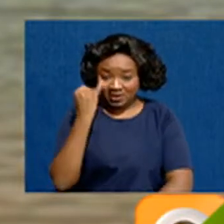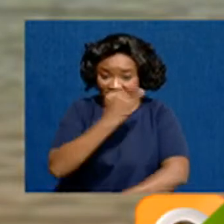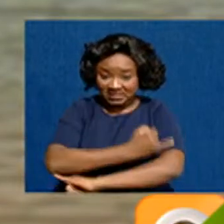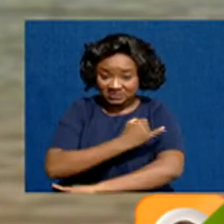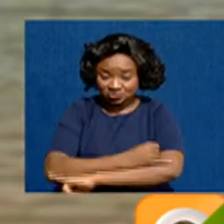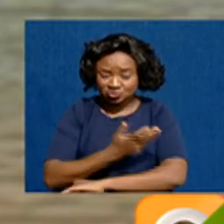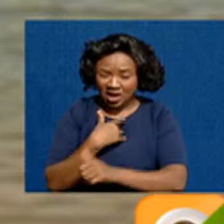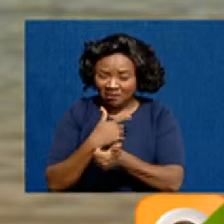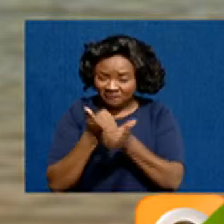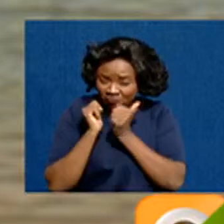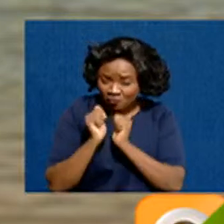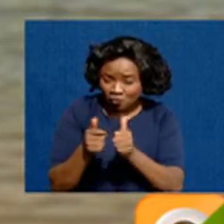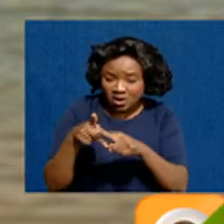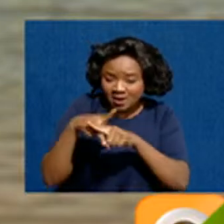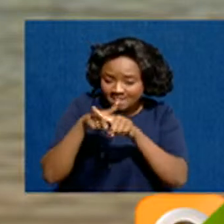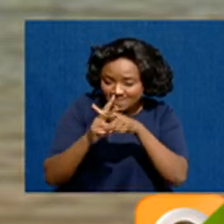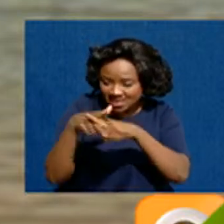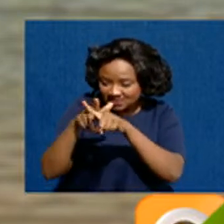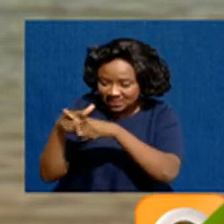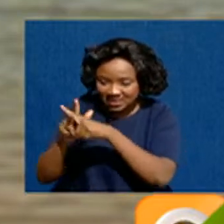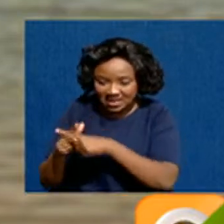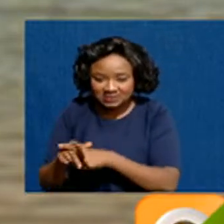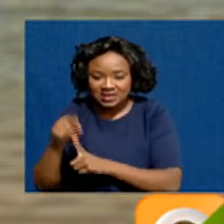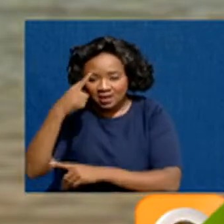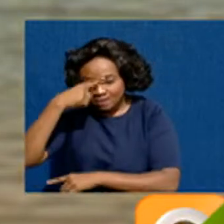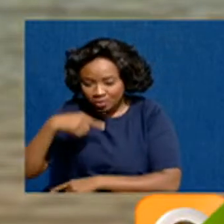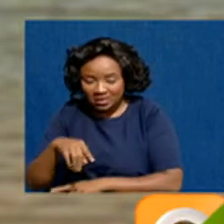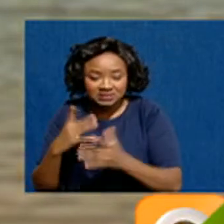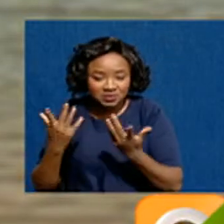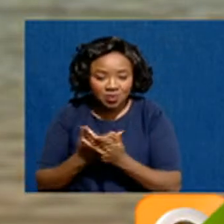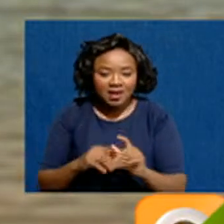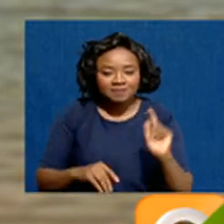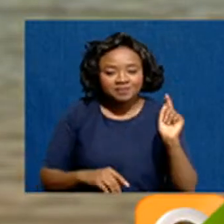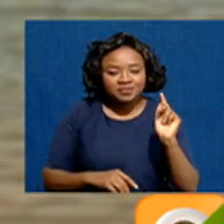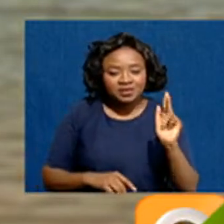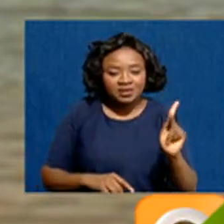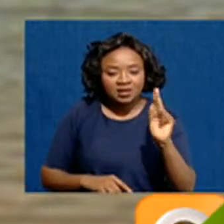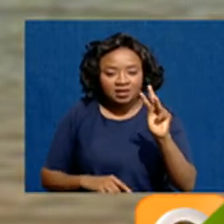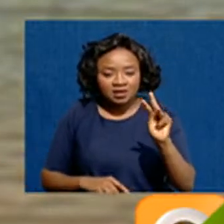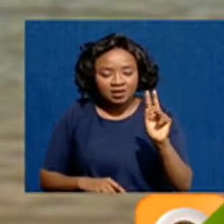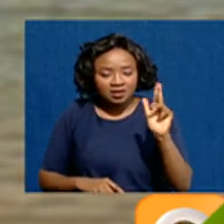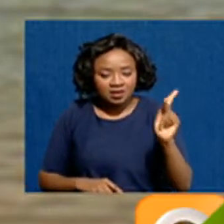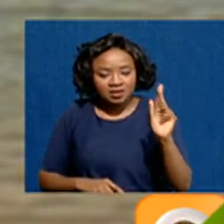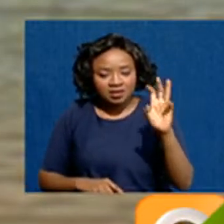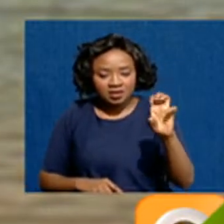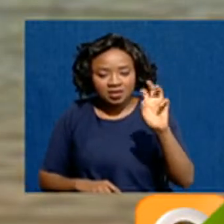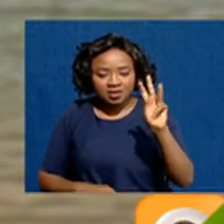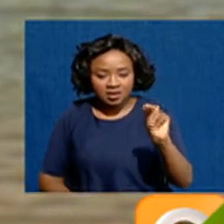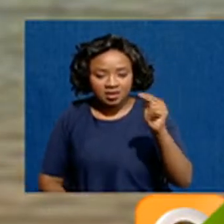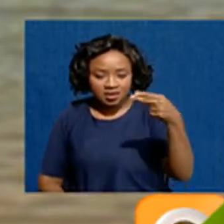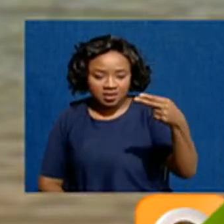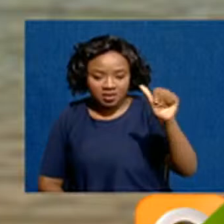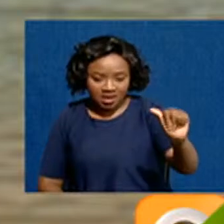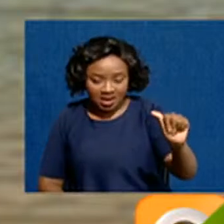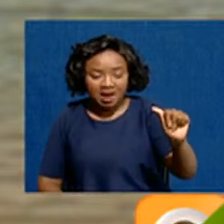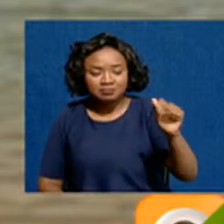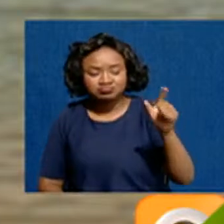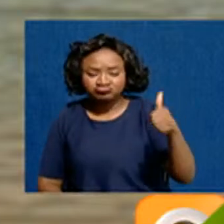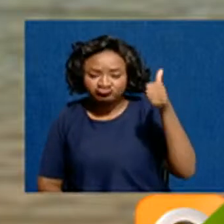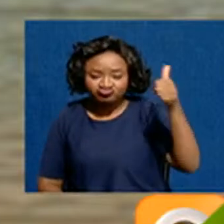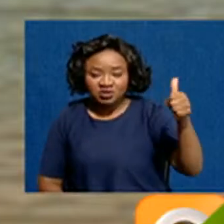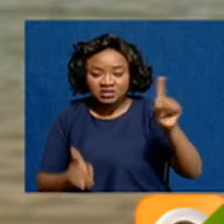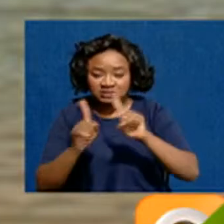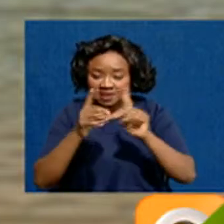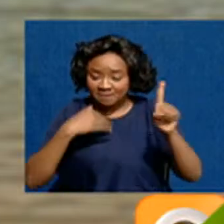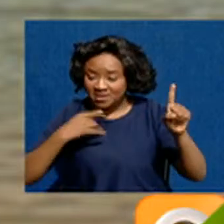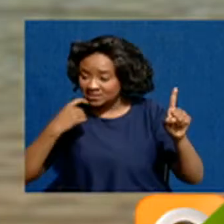for its infrastructure is Kenya National Highway Authority, which is Kenya. And I told Kenya Airports Authority, you need to borrow from Kenya